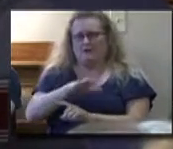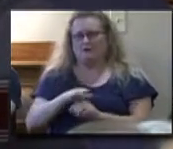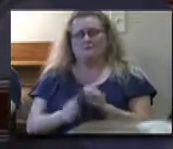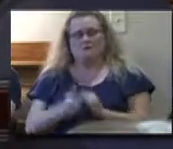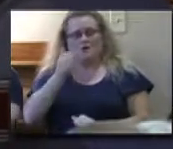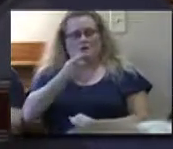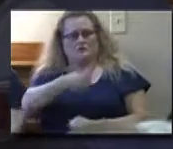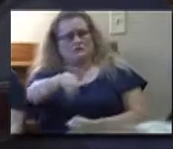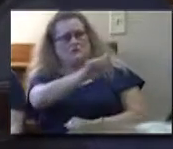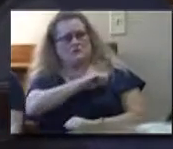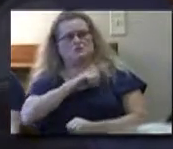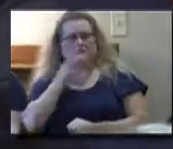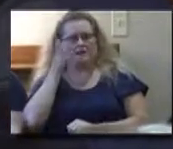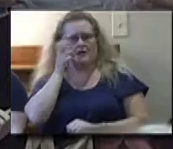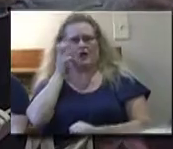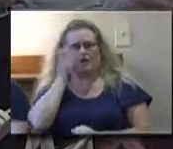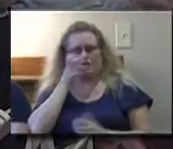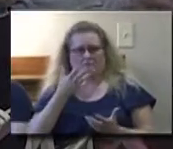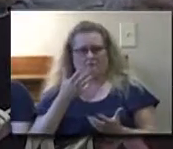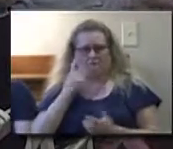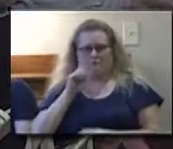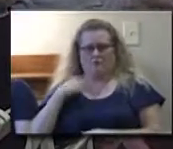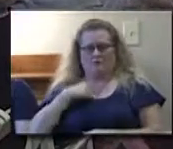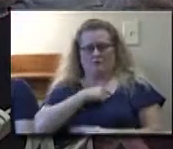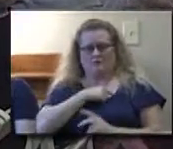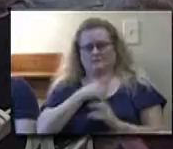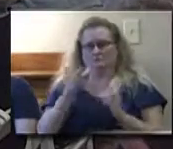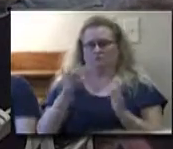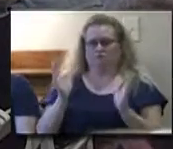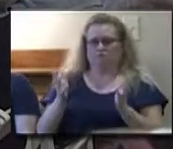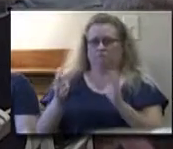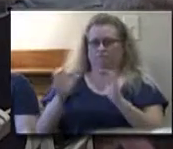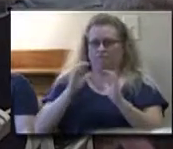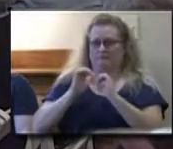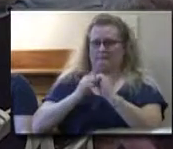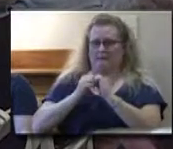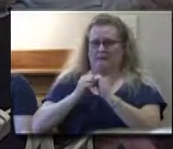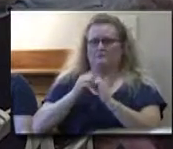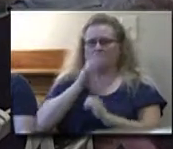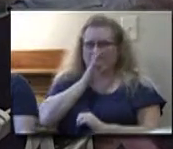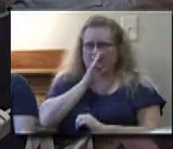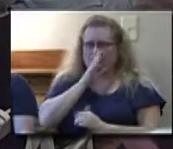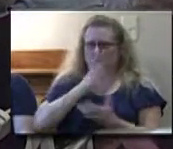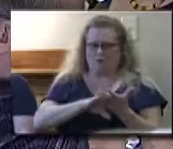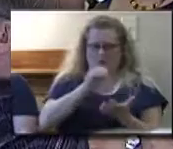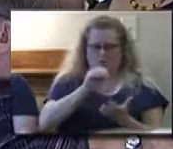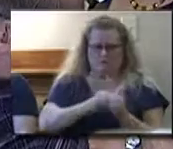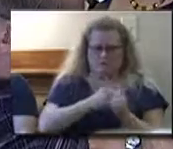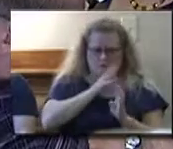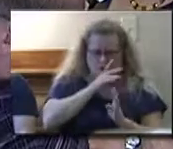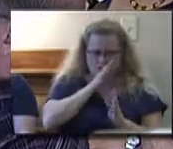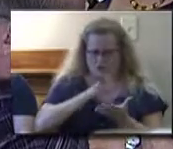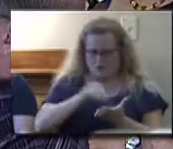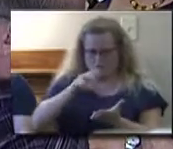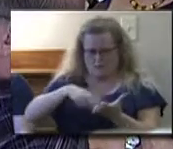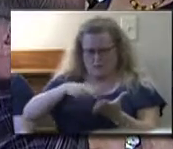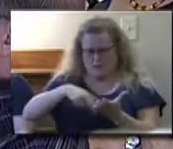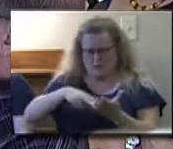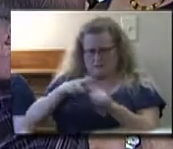all hear, and for us, communication is through speech. And, you know, we learn to talk and we learn to read through